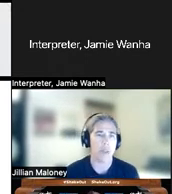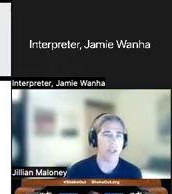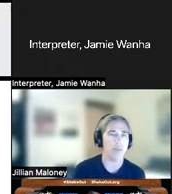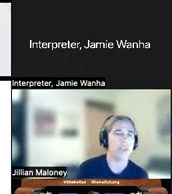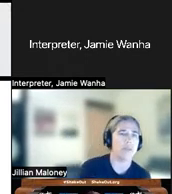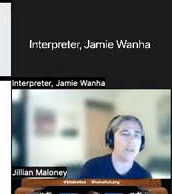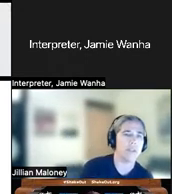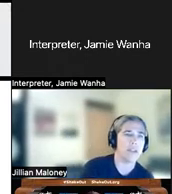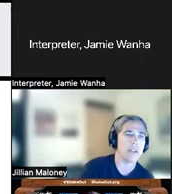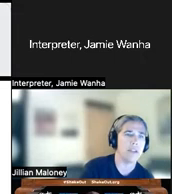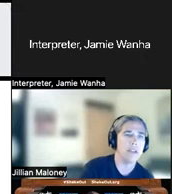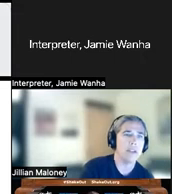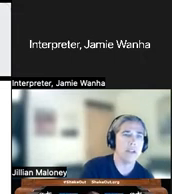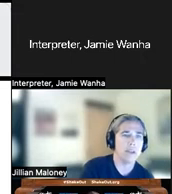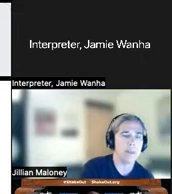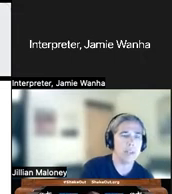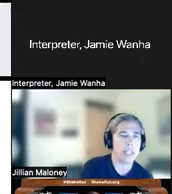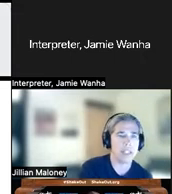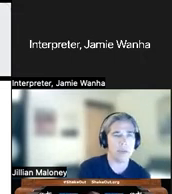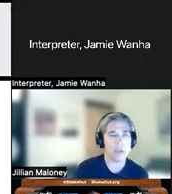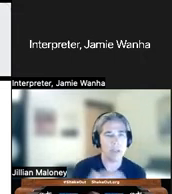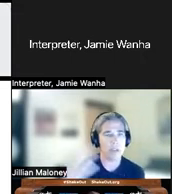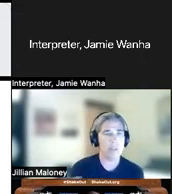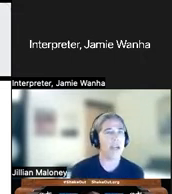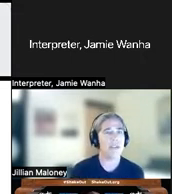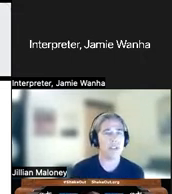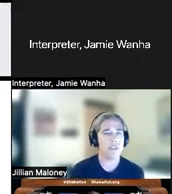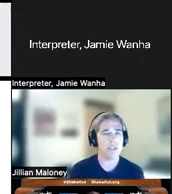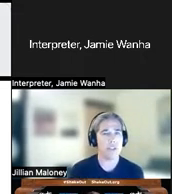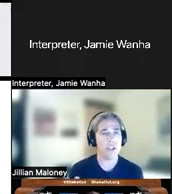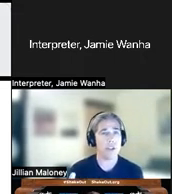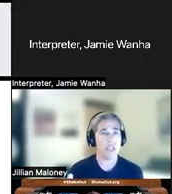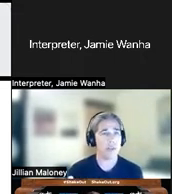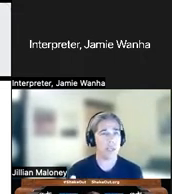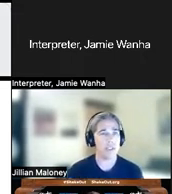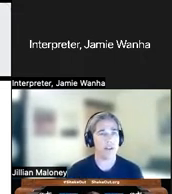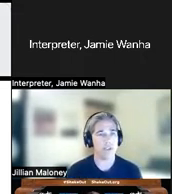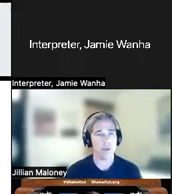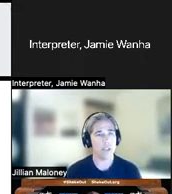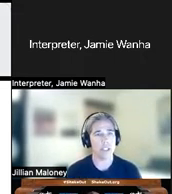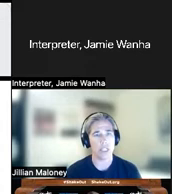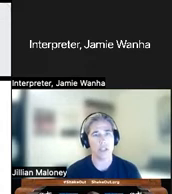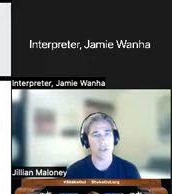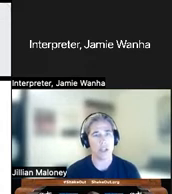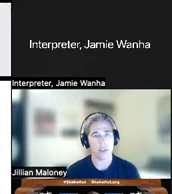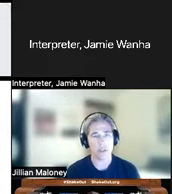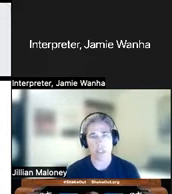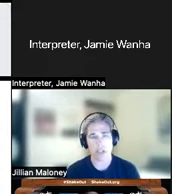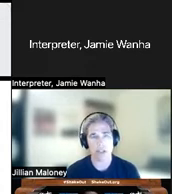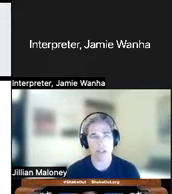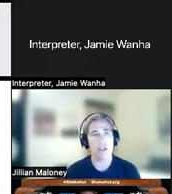quick plug and I'll put something in the slides here. We compiled this huge geodatabase of 268